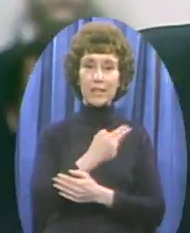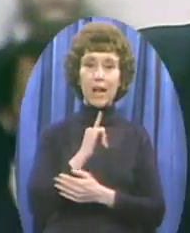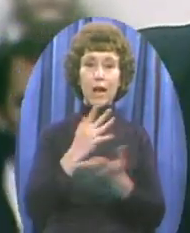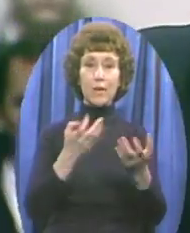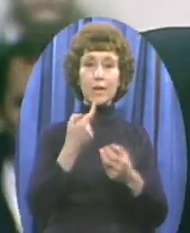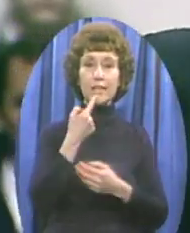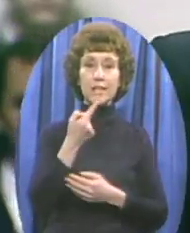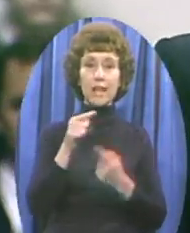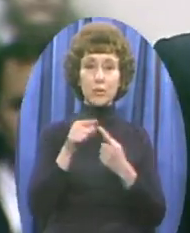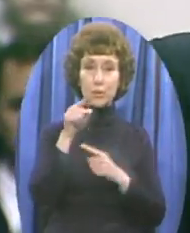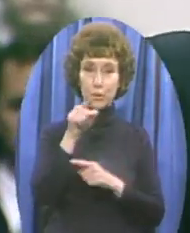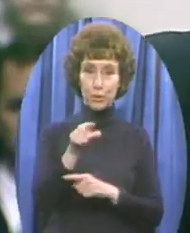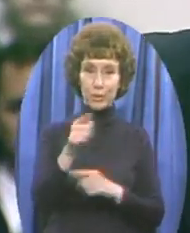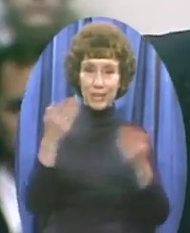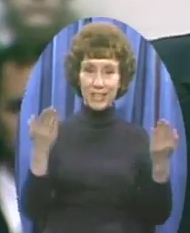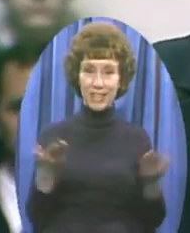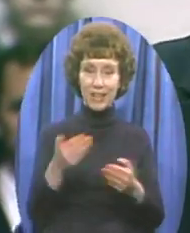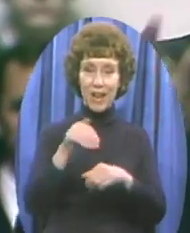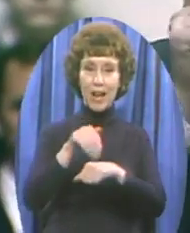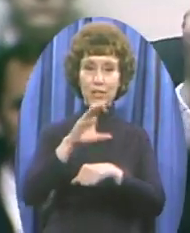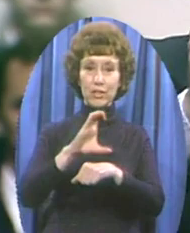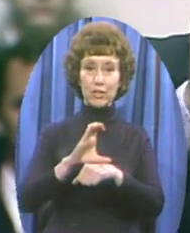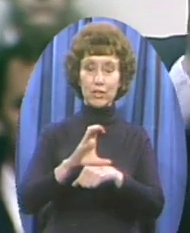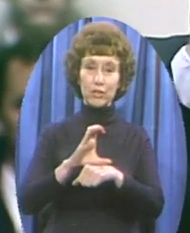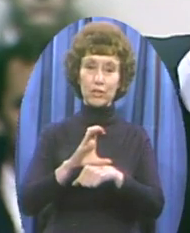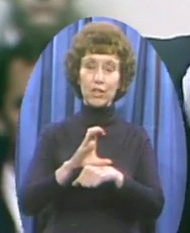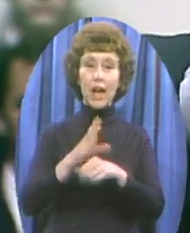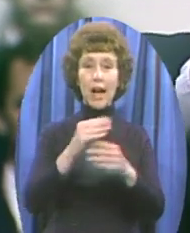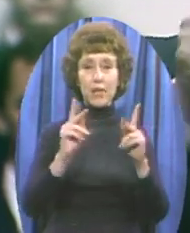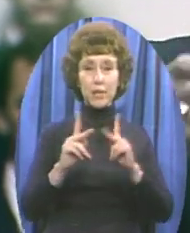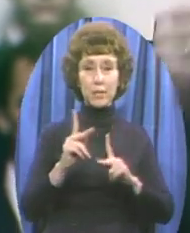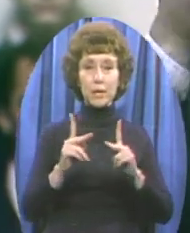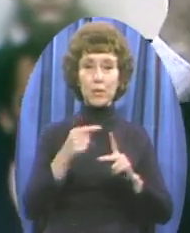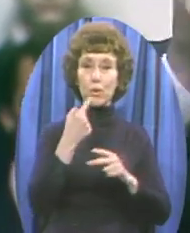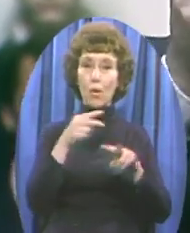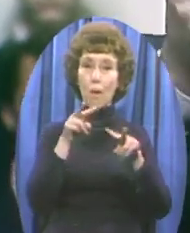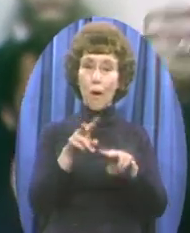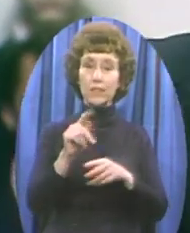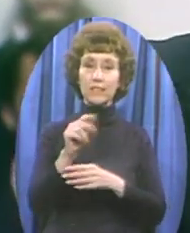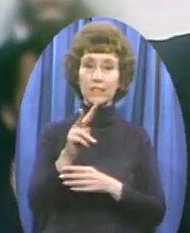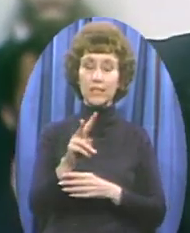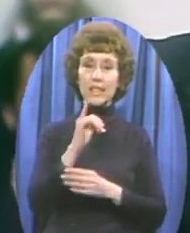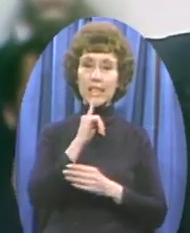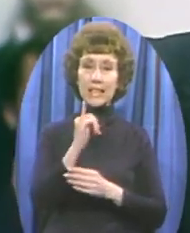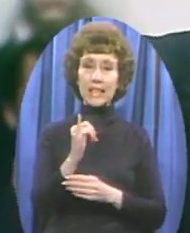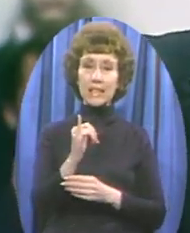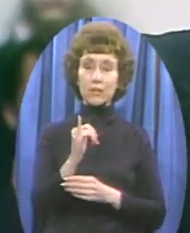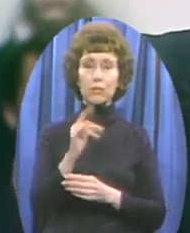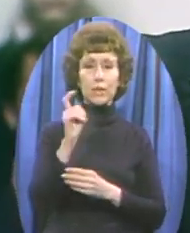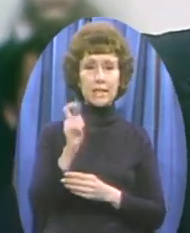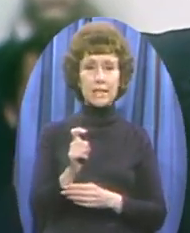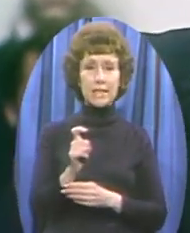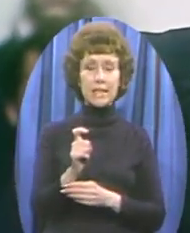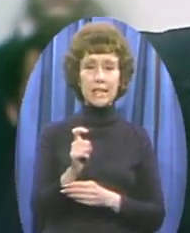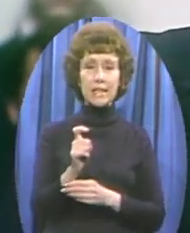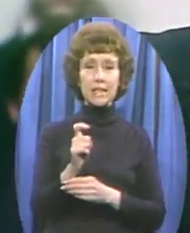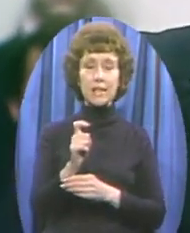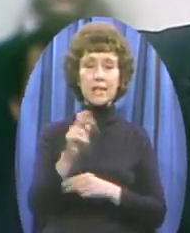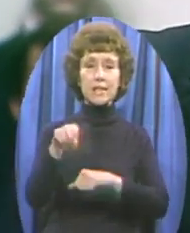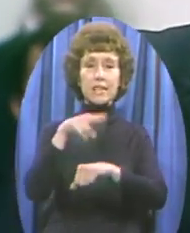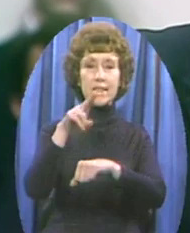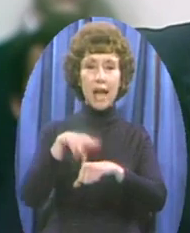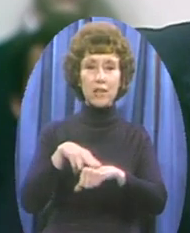millions watching by television, it's either revival, spiritual awakening, national repentance, or it's national